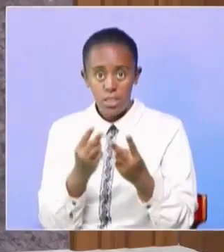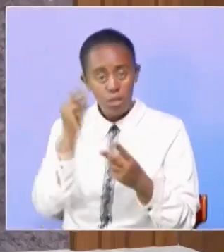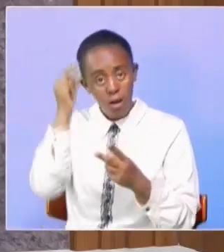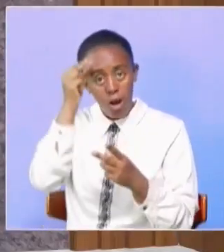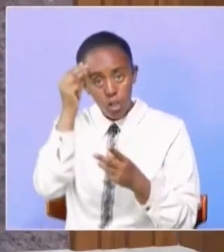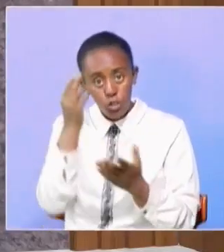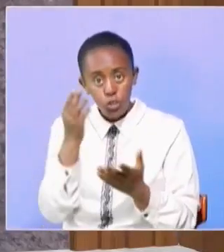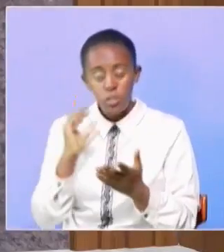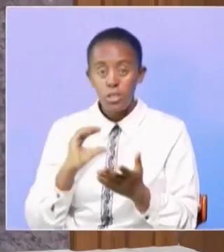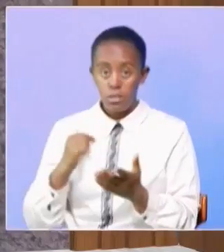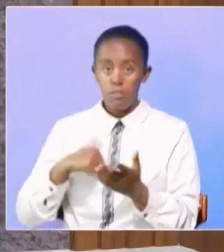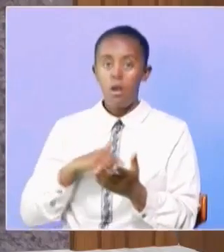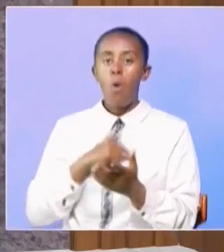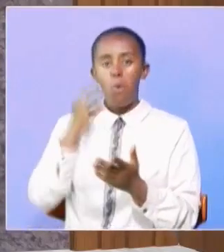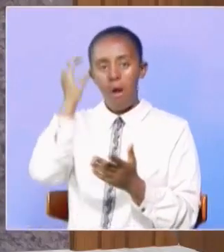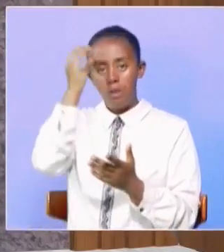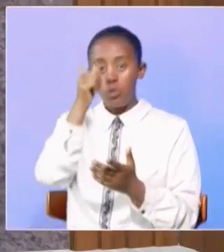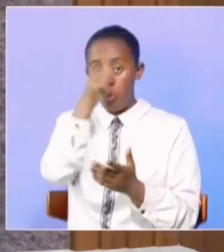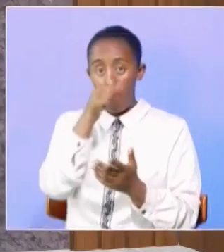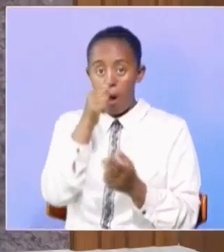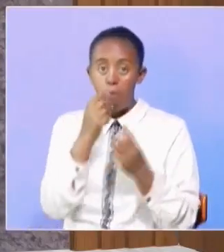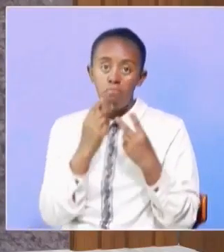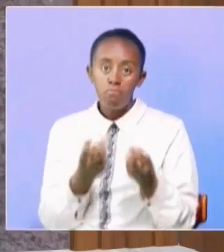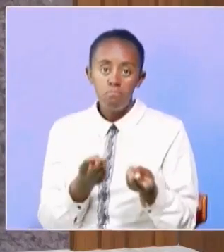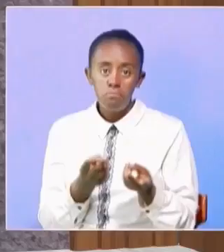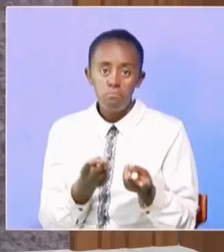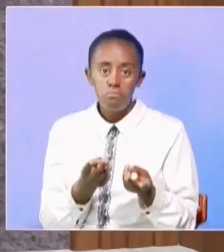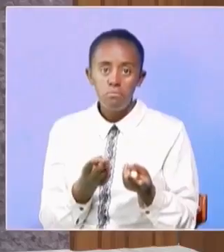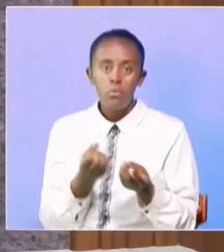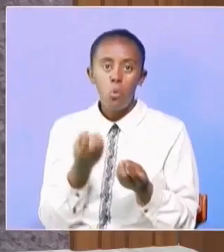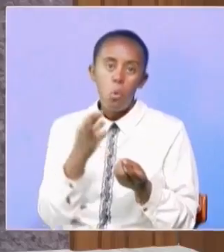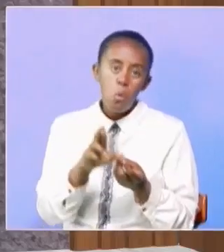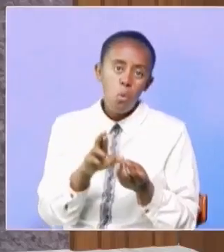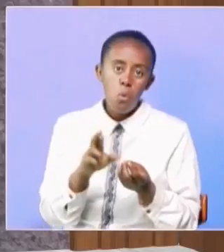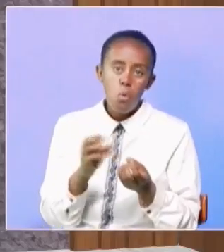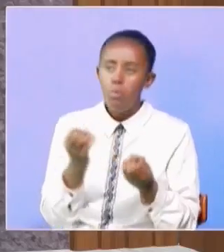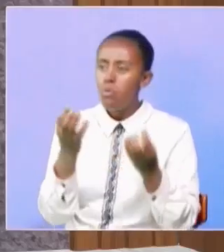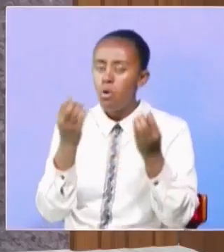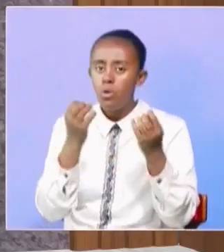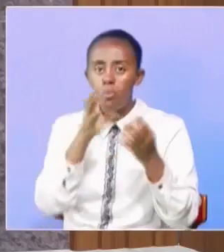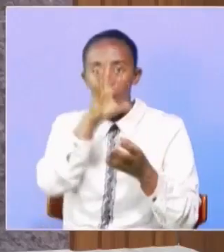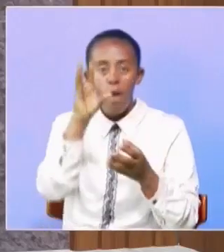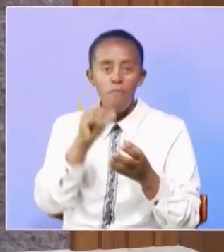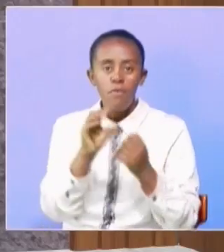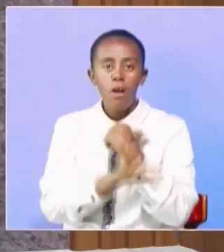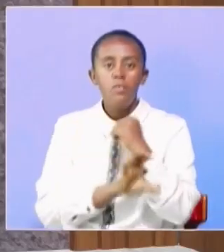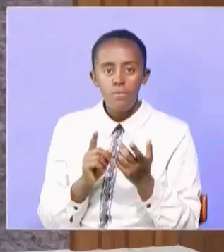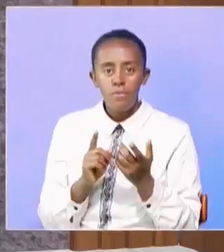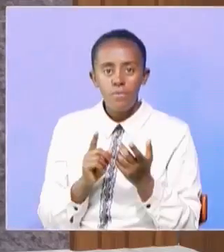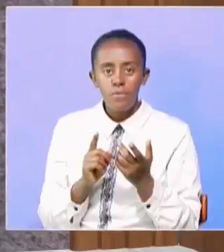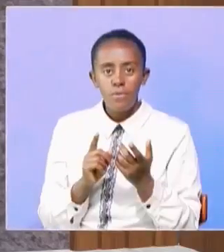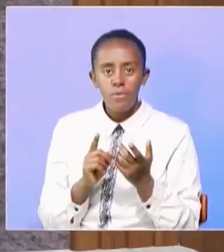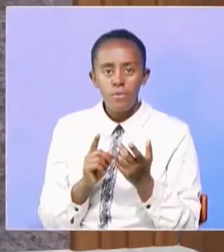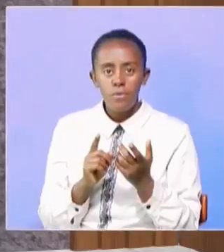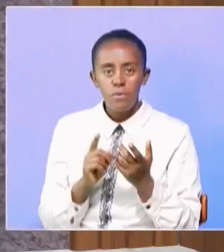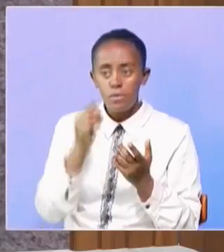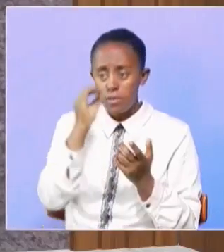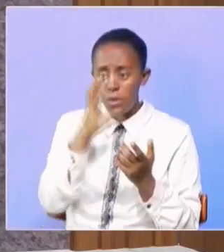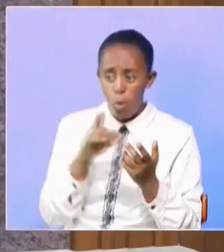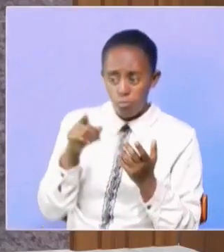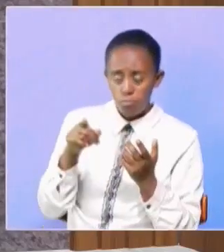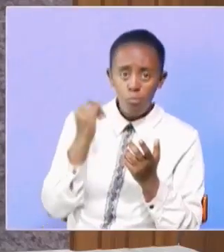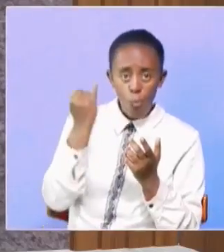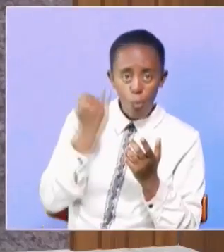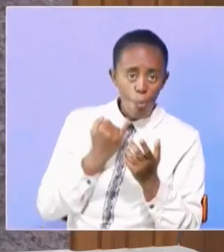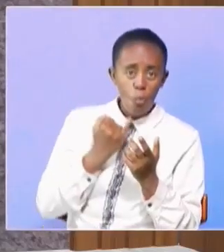in our cultures, for example, in Ethiopia's cultures, or a lot of African countries' cultures, if you say someone is